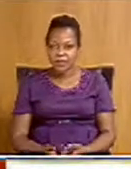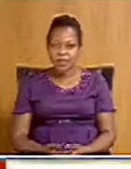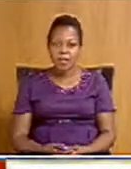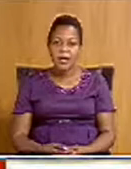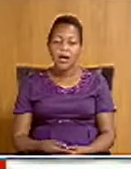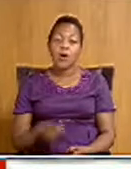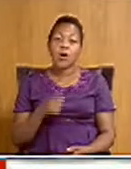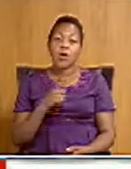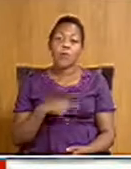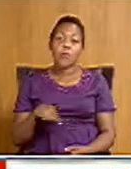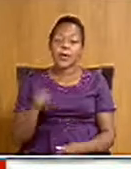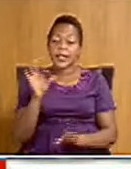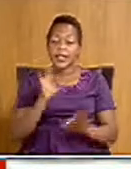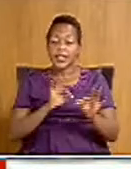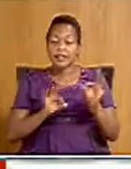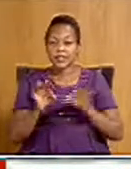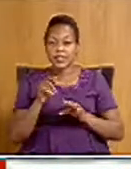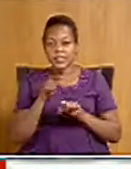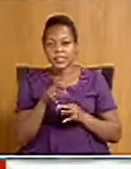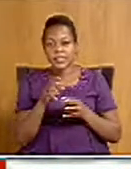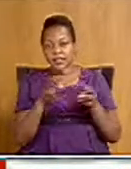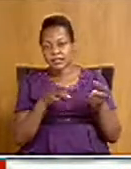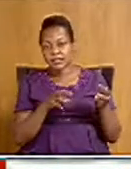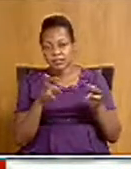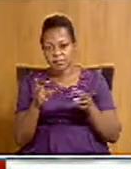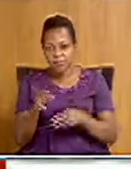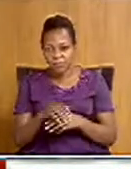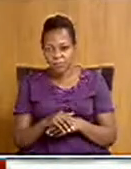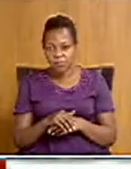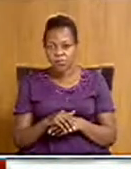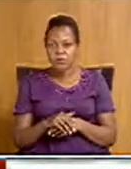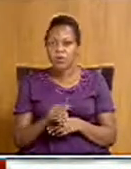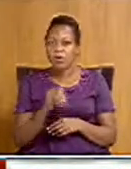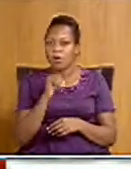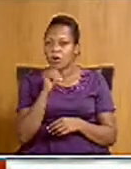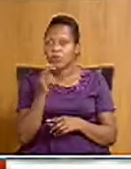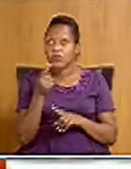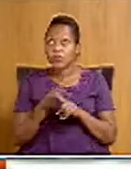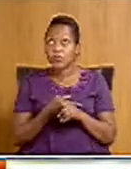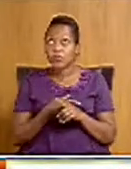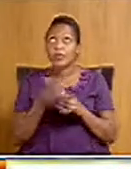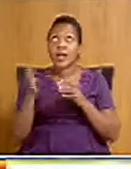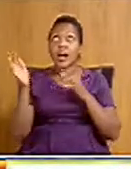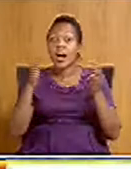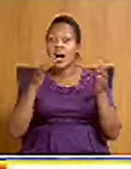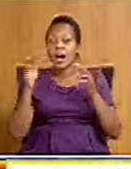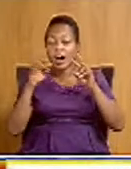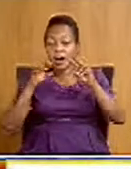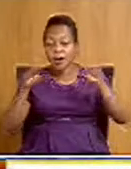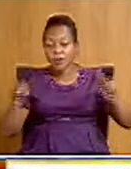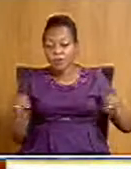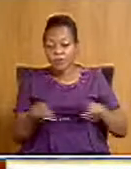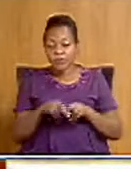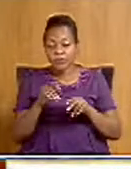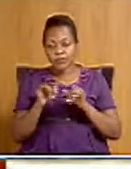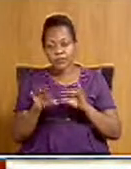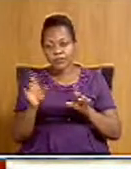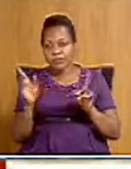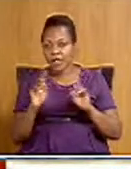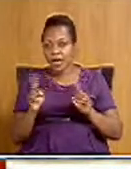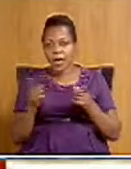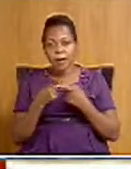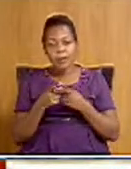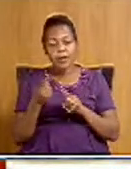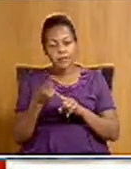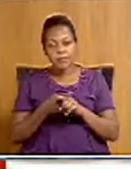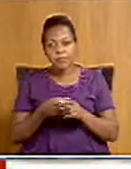We designed this system not from the air-conditioned rooms, but from the jungles of